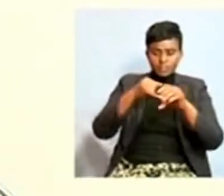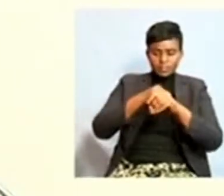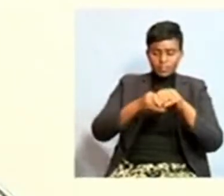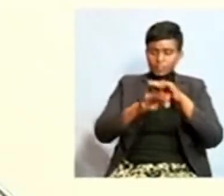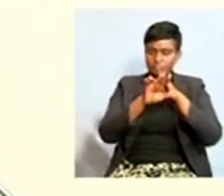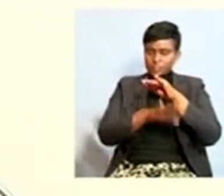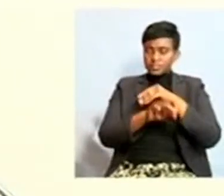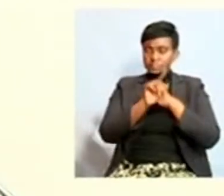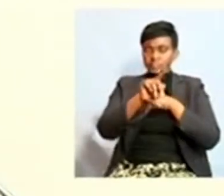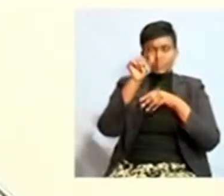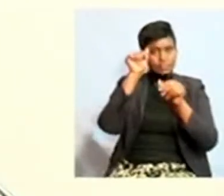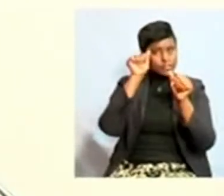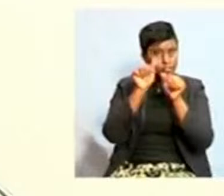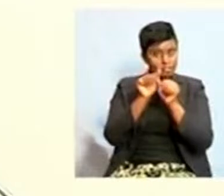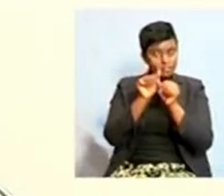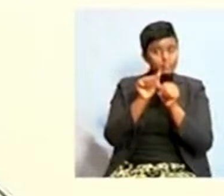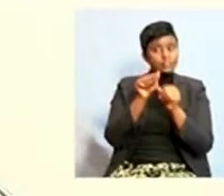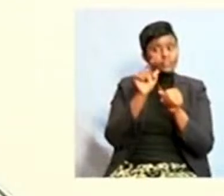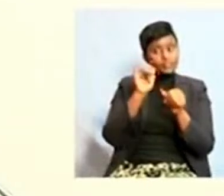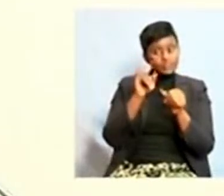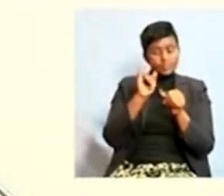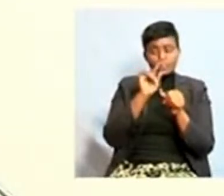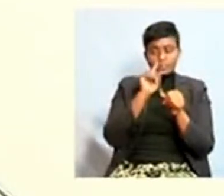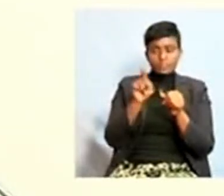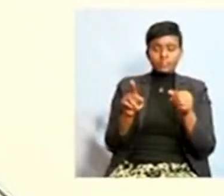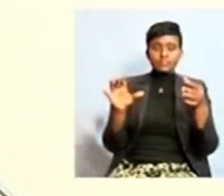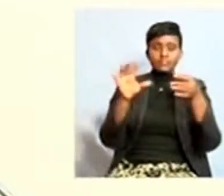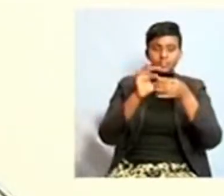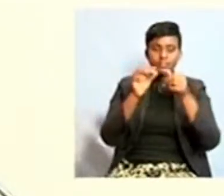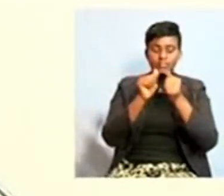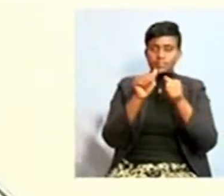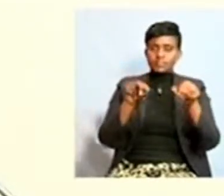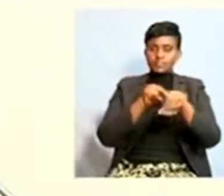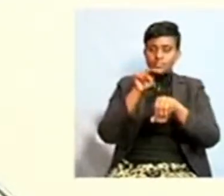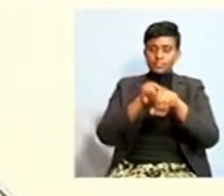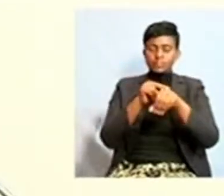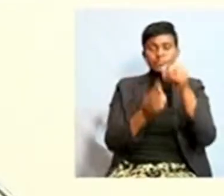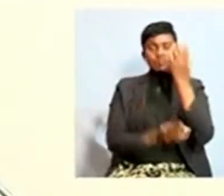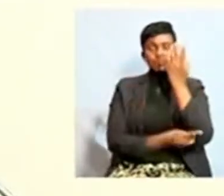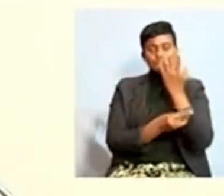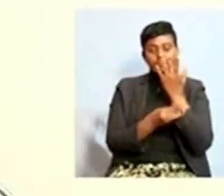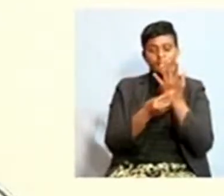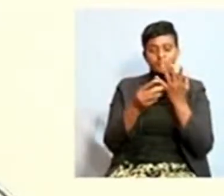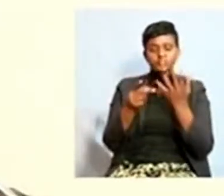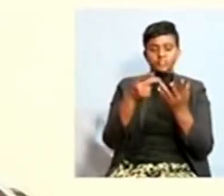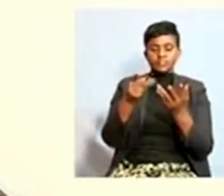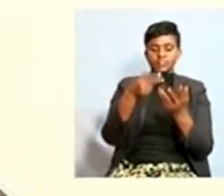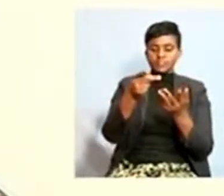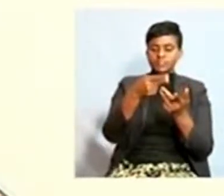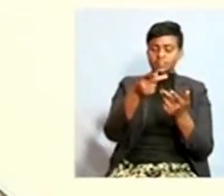the agreement while aligning with national development priorities.